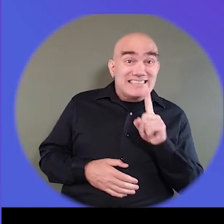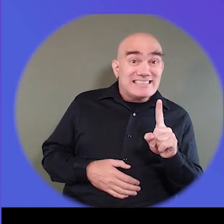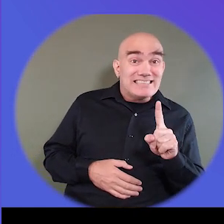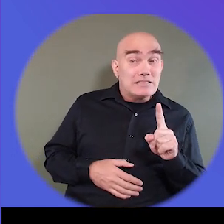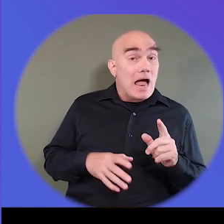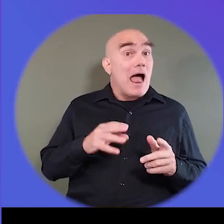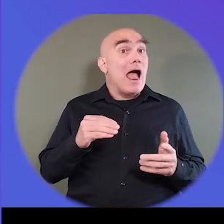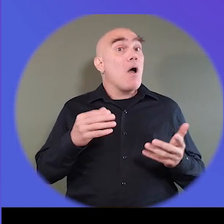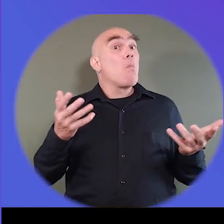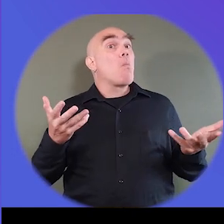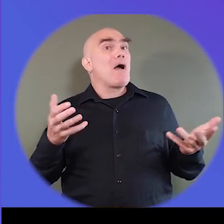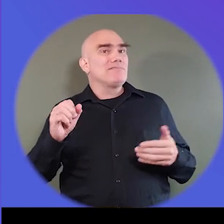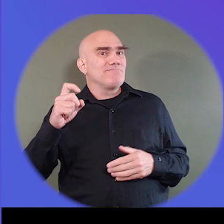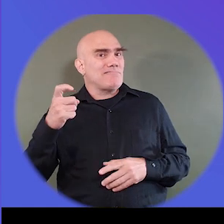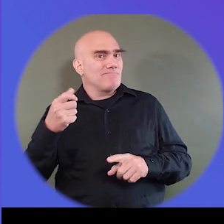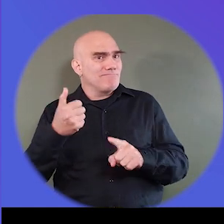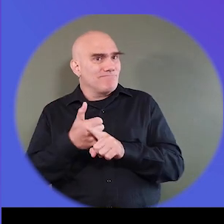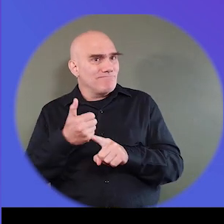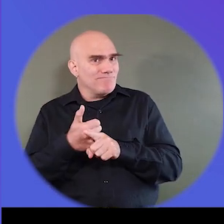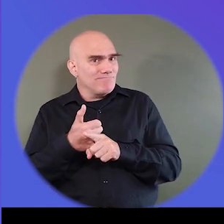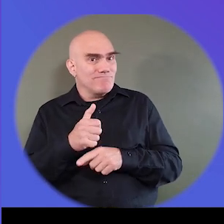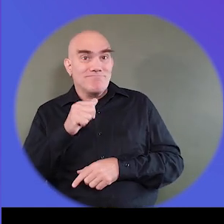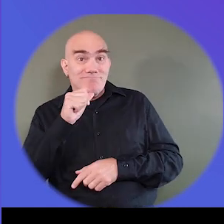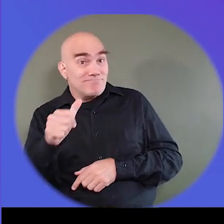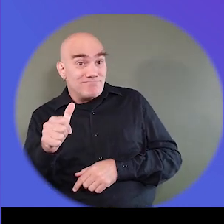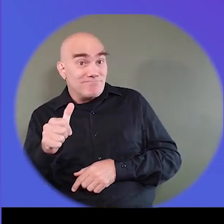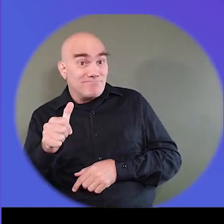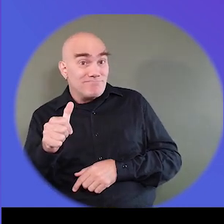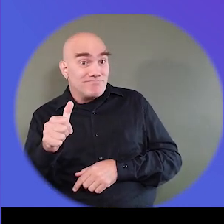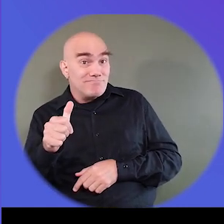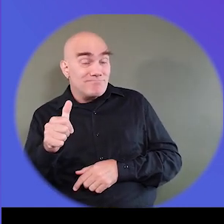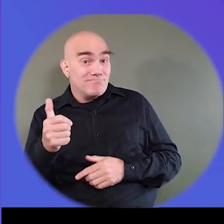sex is and what it isn't.